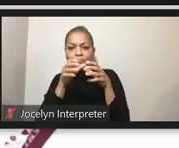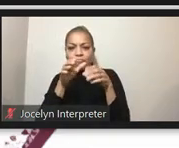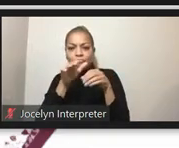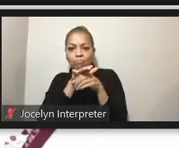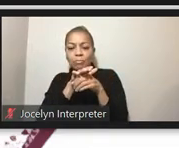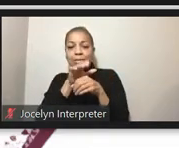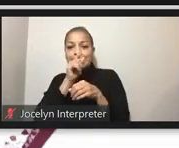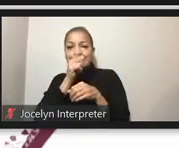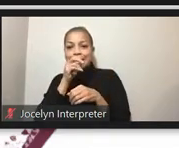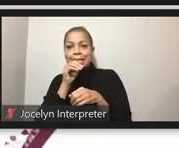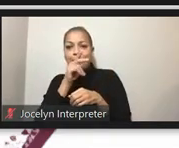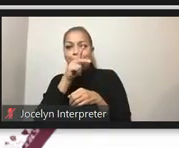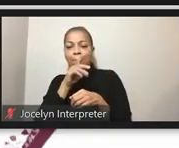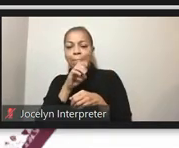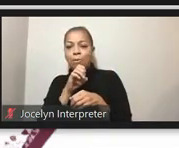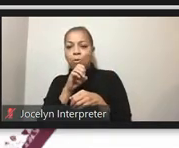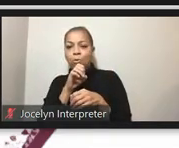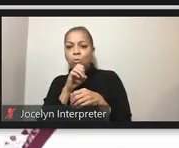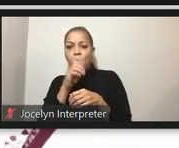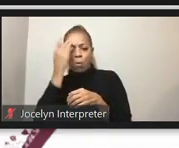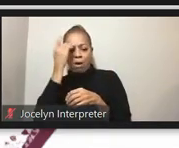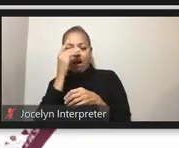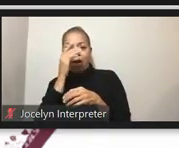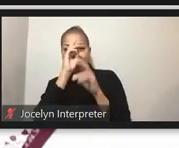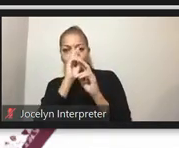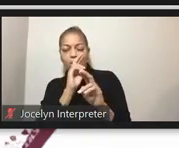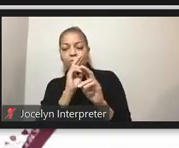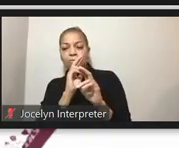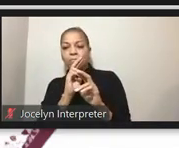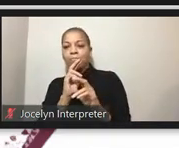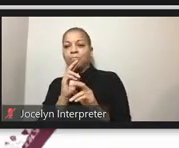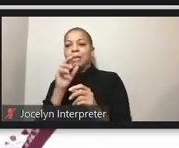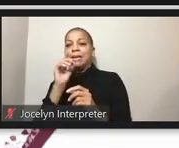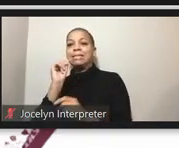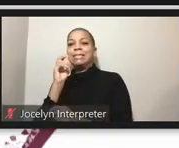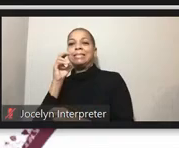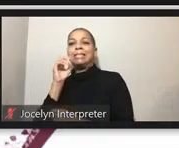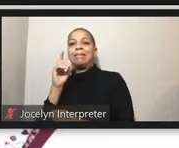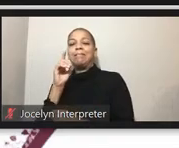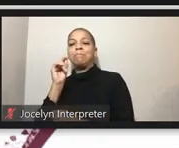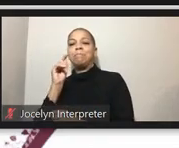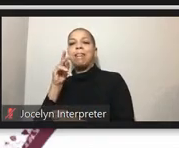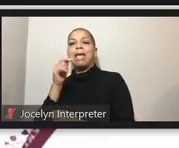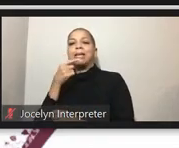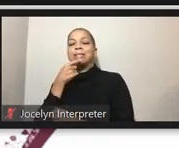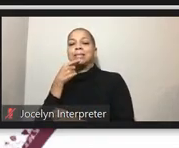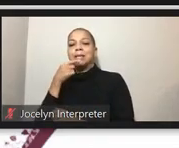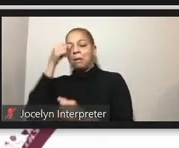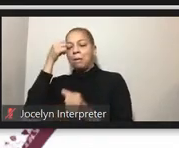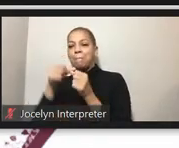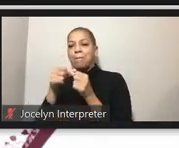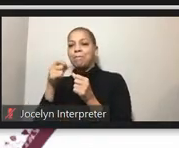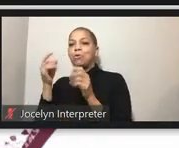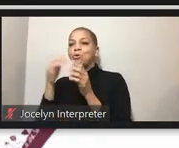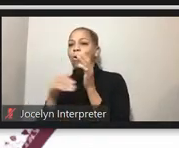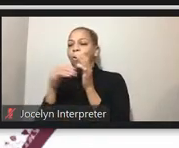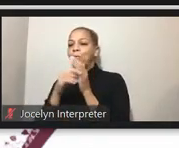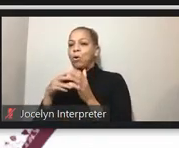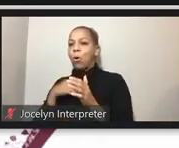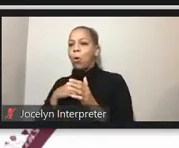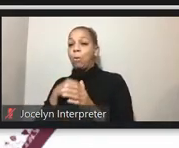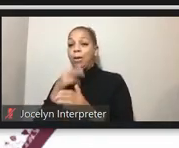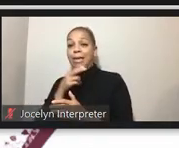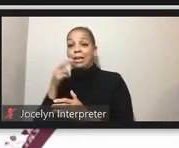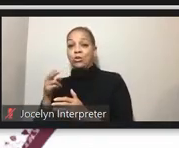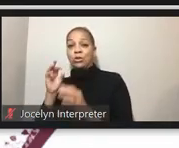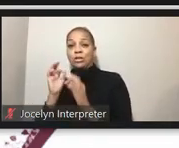reverence. David Blight says, memory is often owned. History is interpreted. Memory